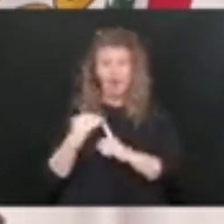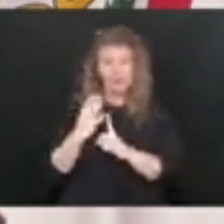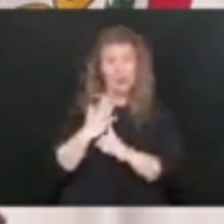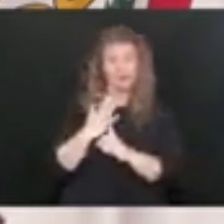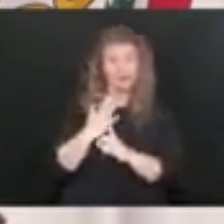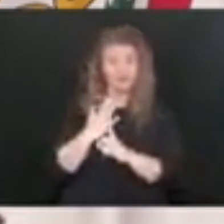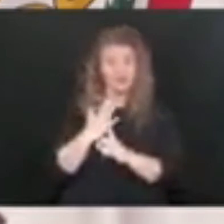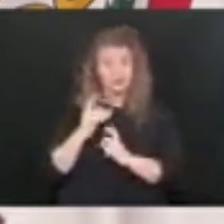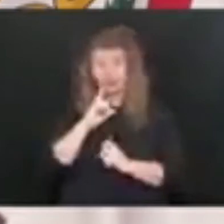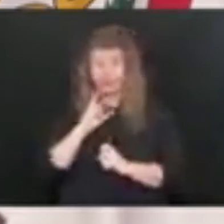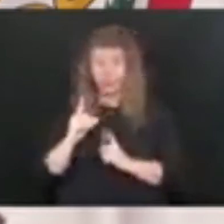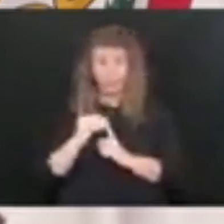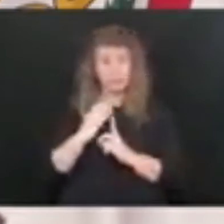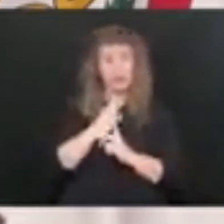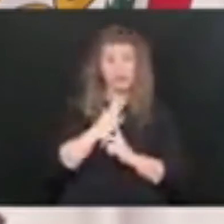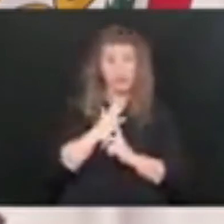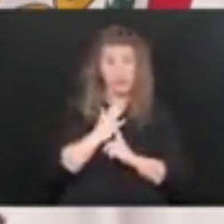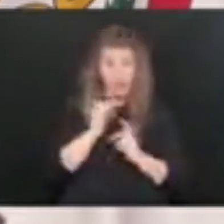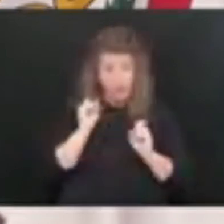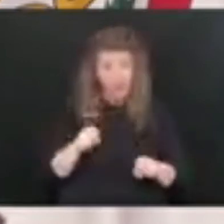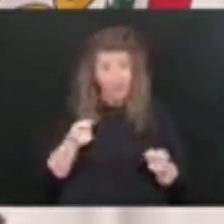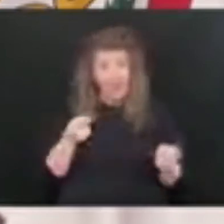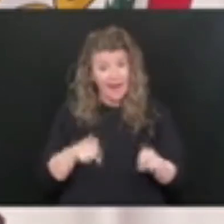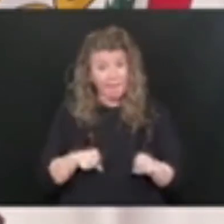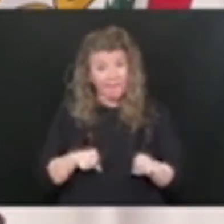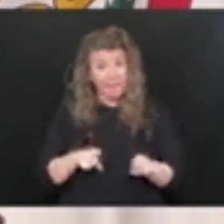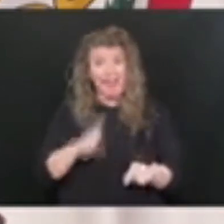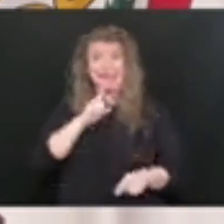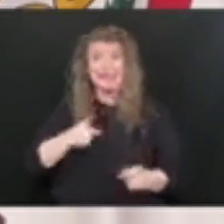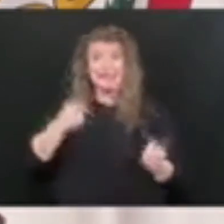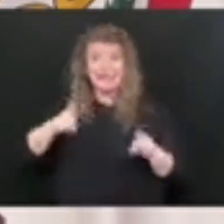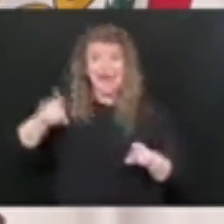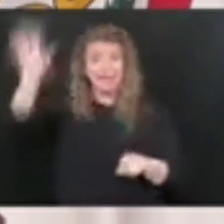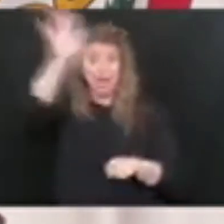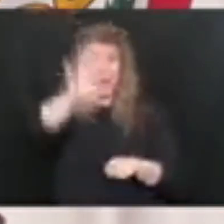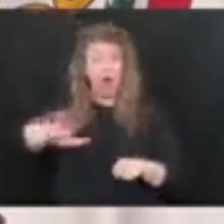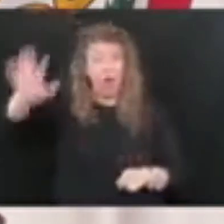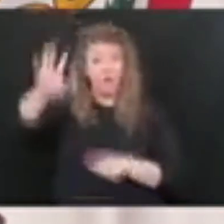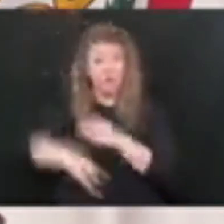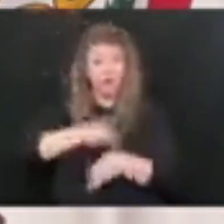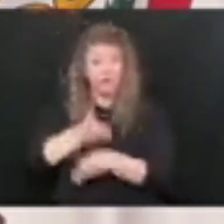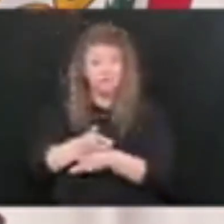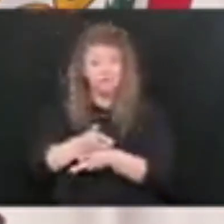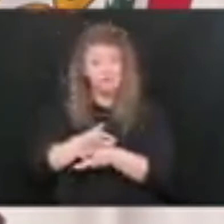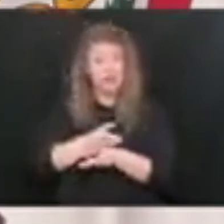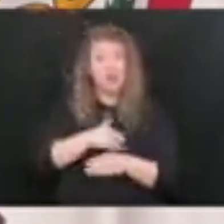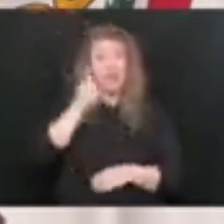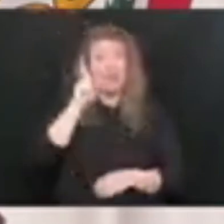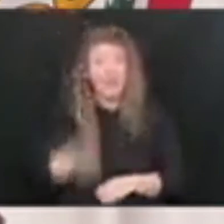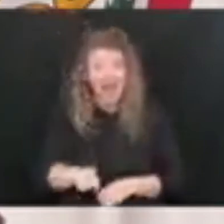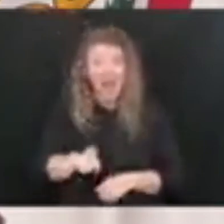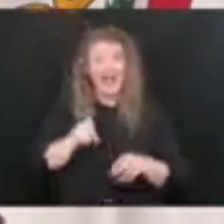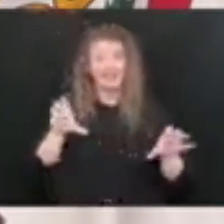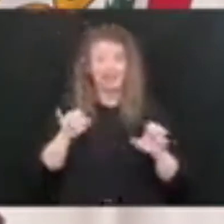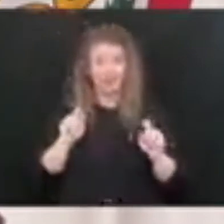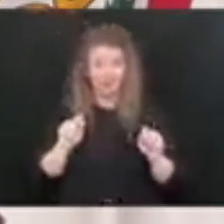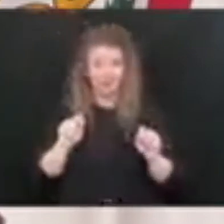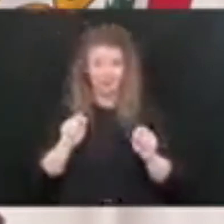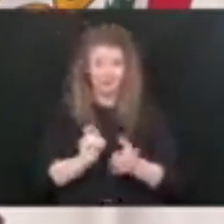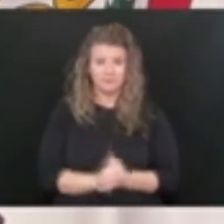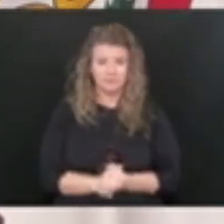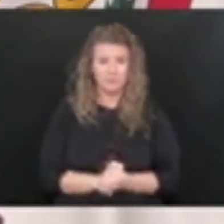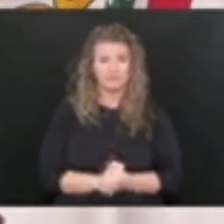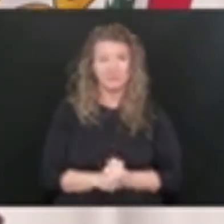absolute exposure to what can happen and is happening all over this land. We got to get on our toes here.